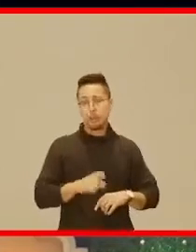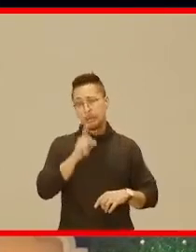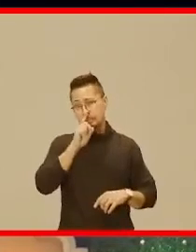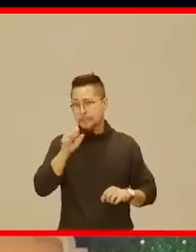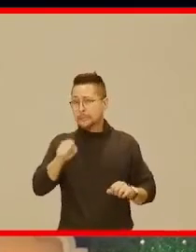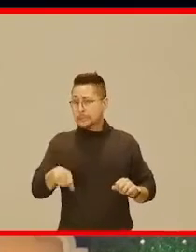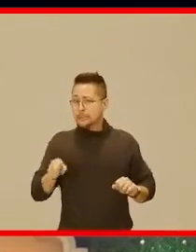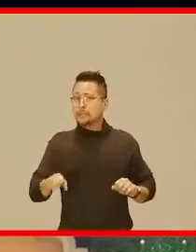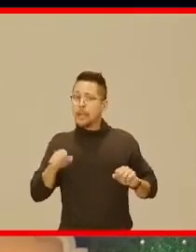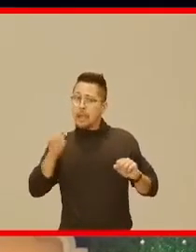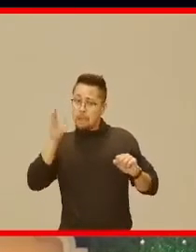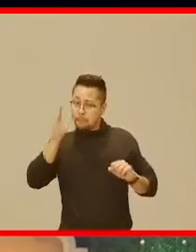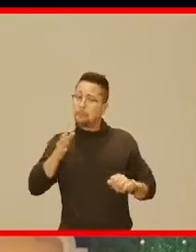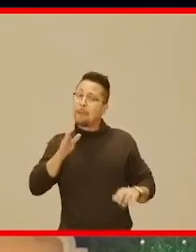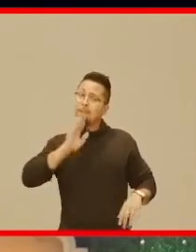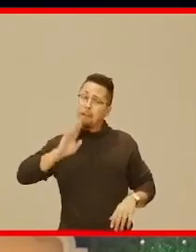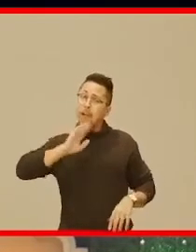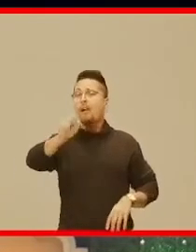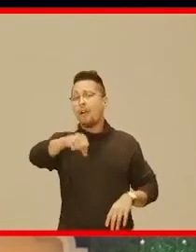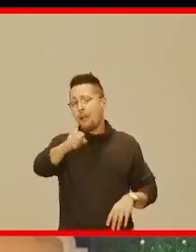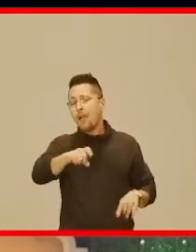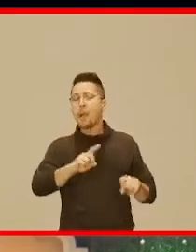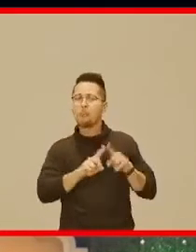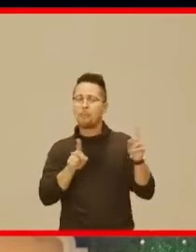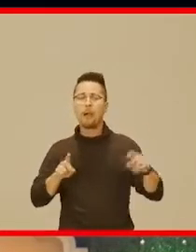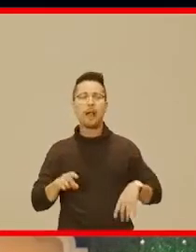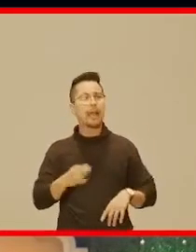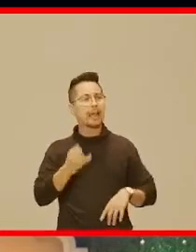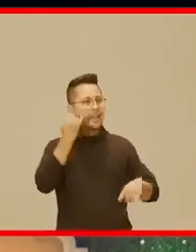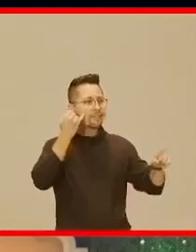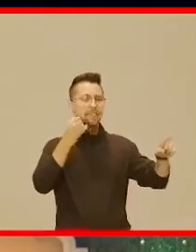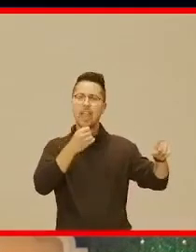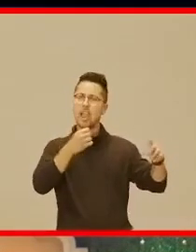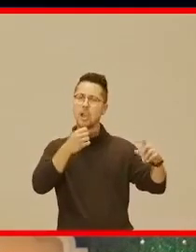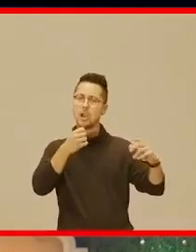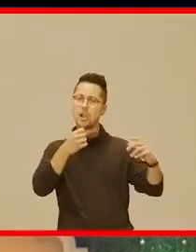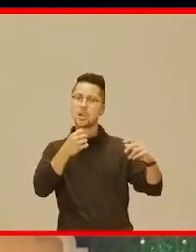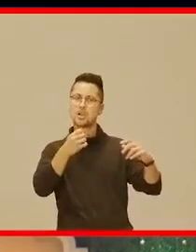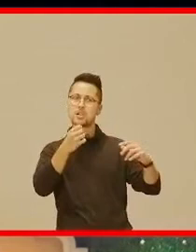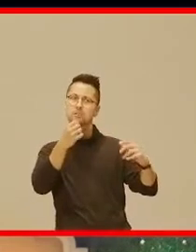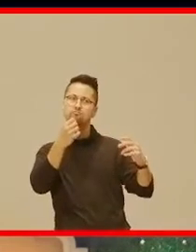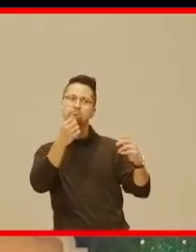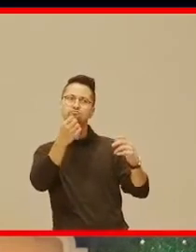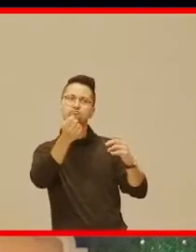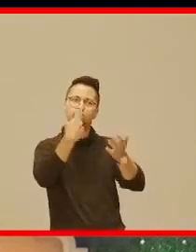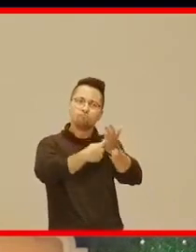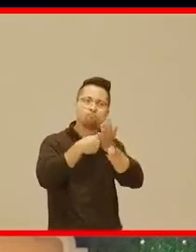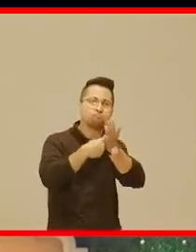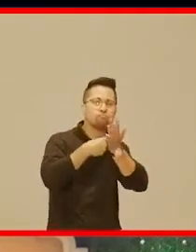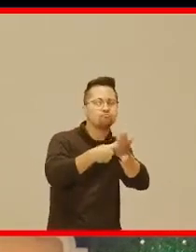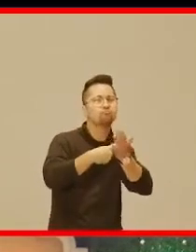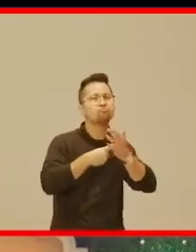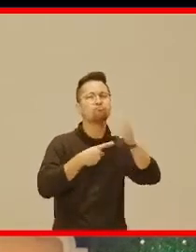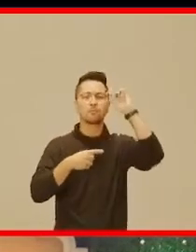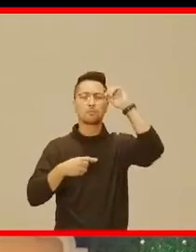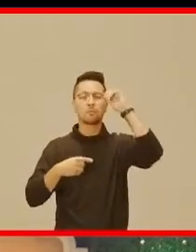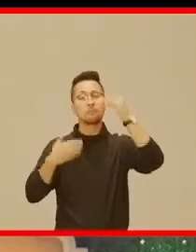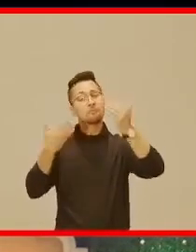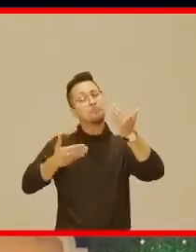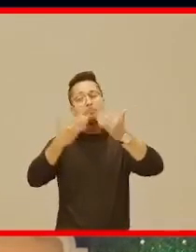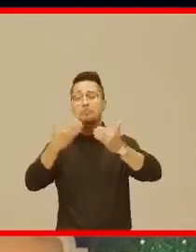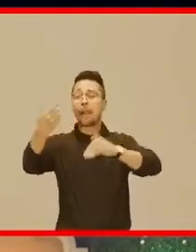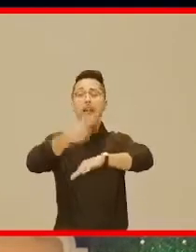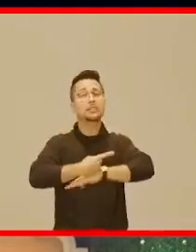but I promise you sometimes the person who is fighting you on an issue is your biggest advocate the next day. Never burn the bridge. People can come to